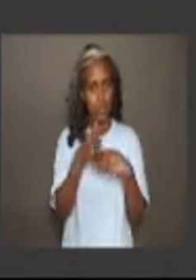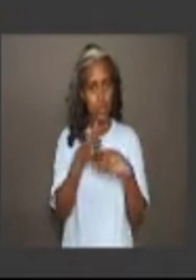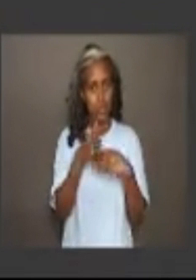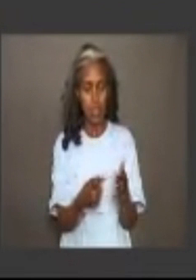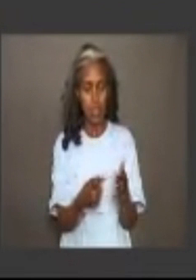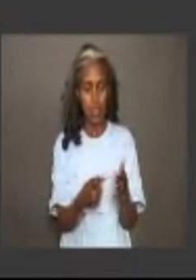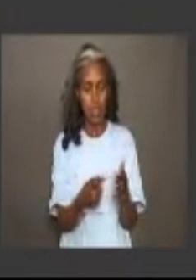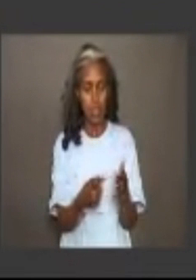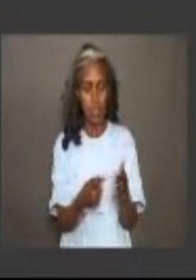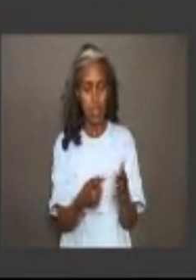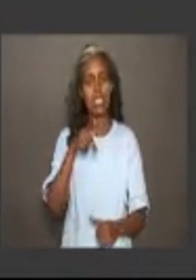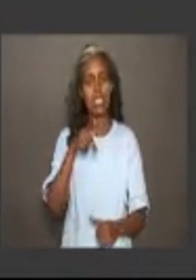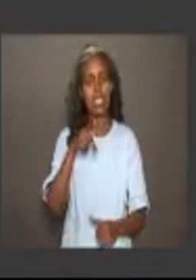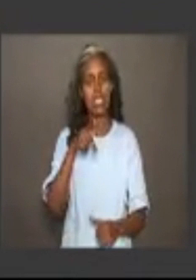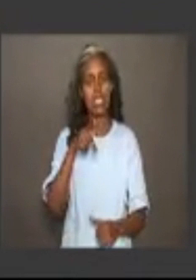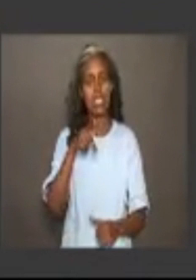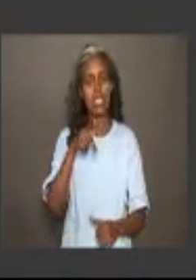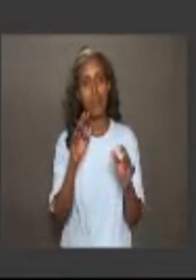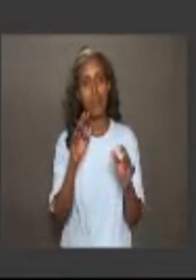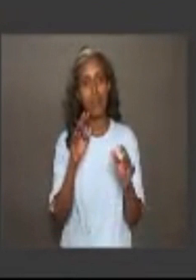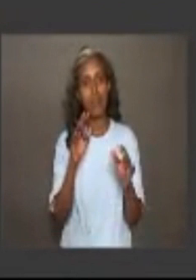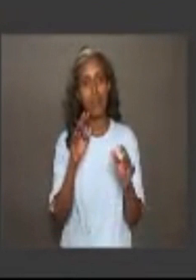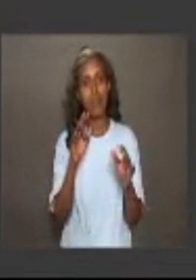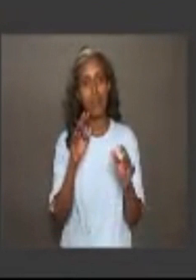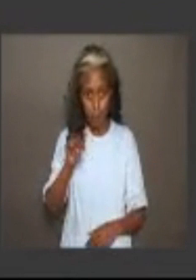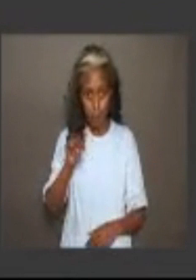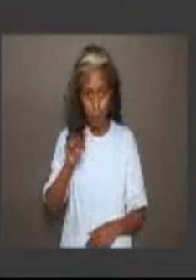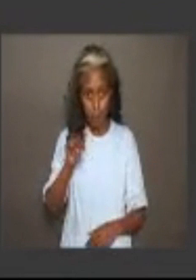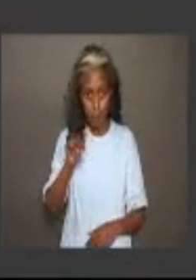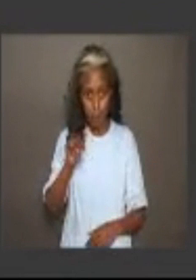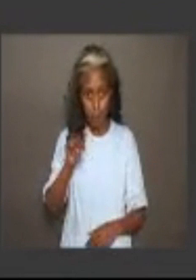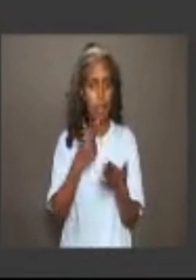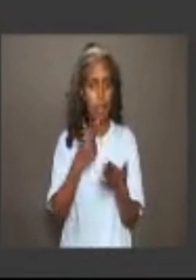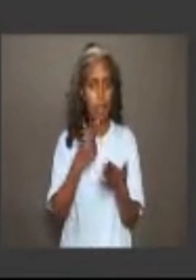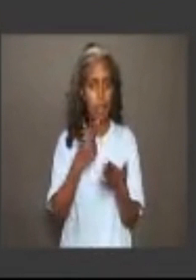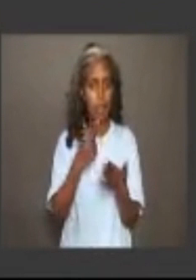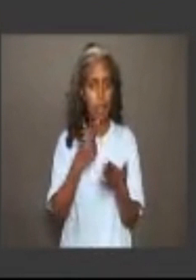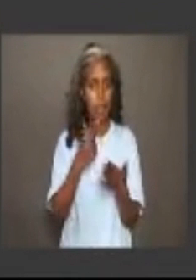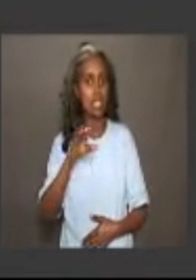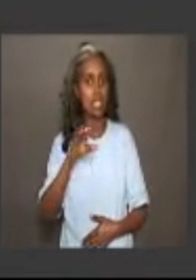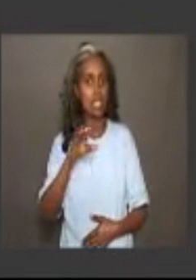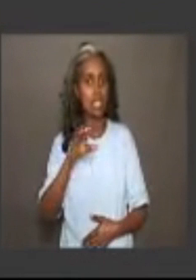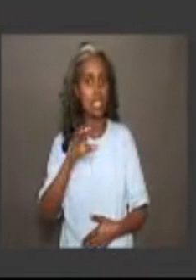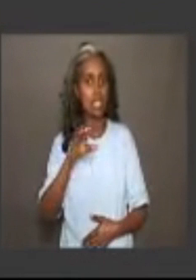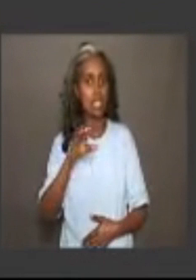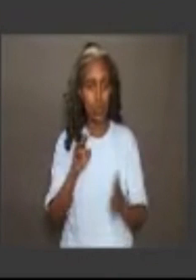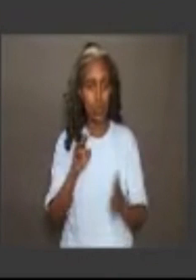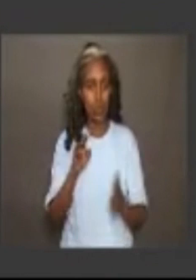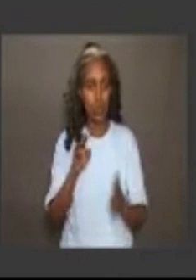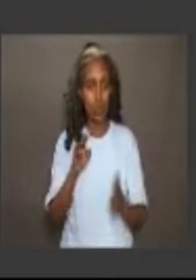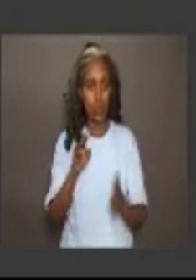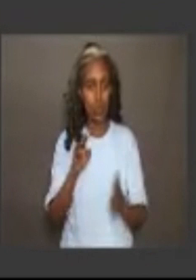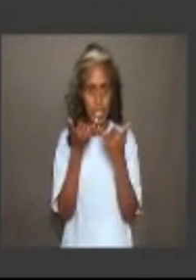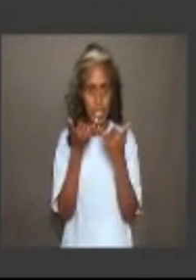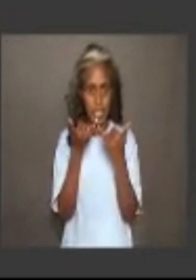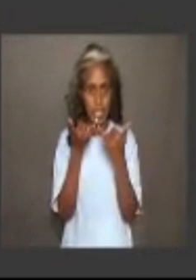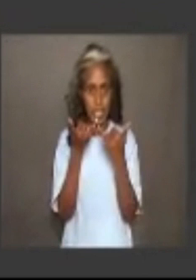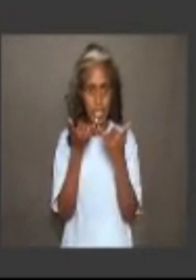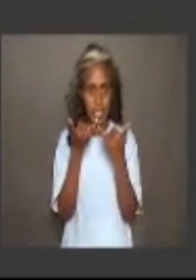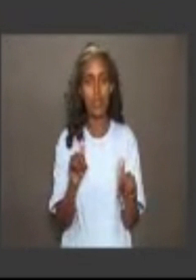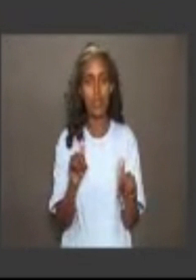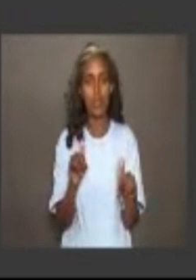prime factor. The next composite number is divisible by